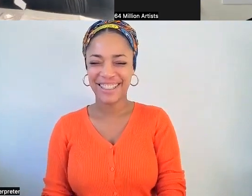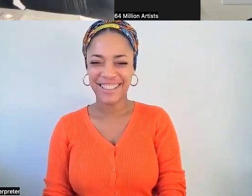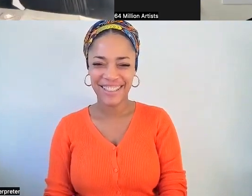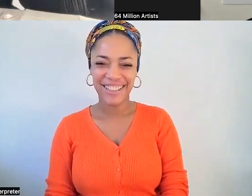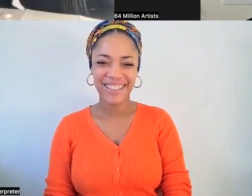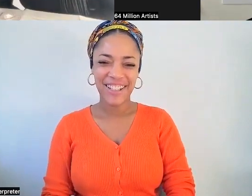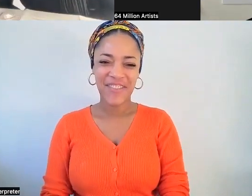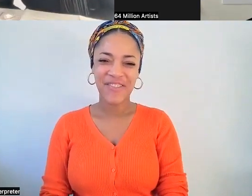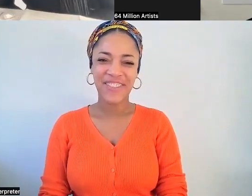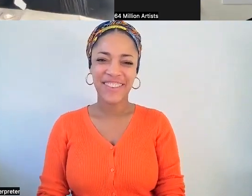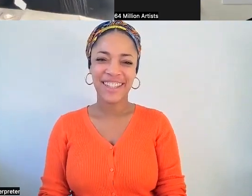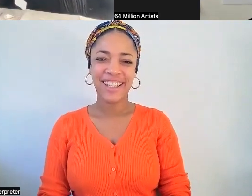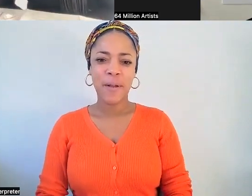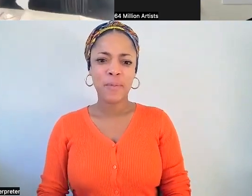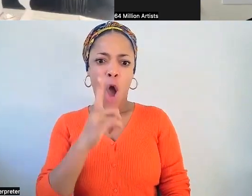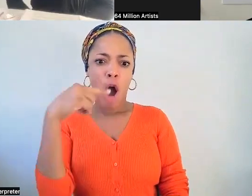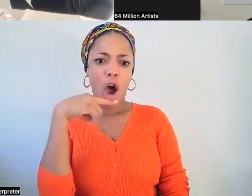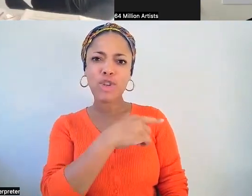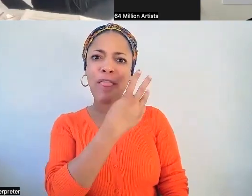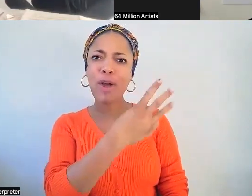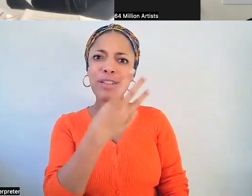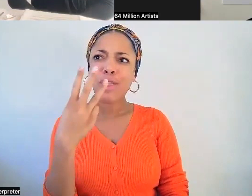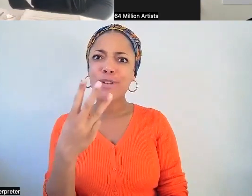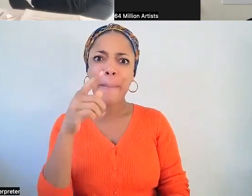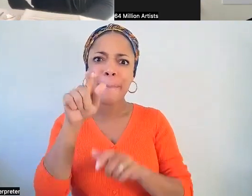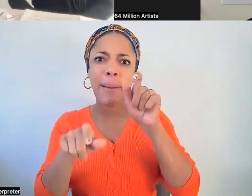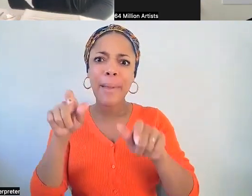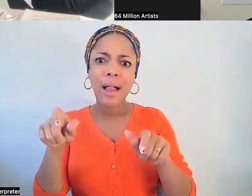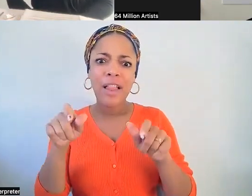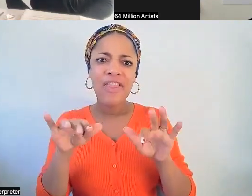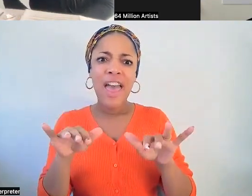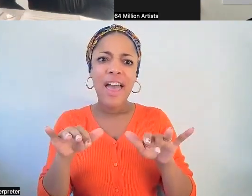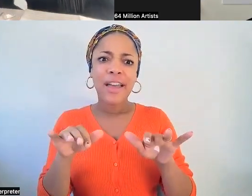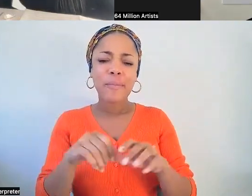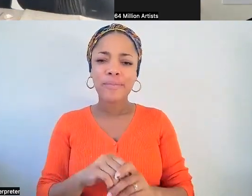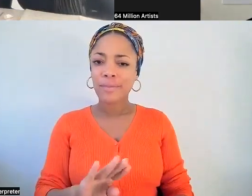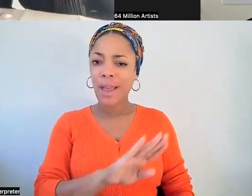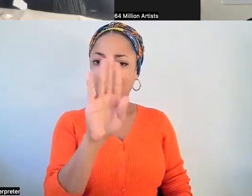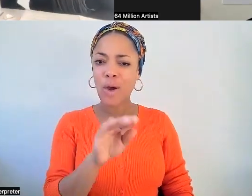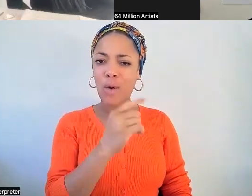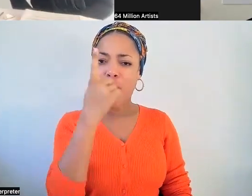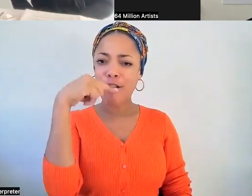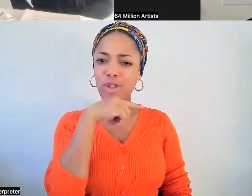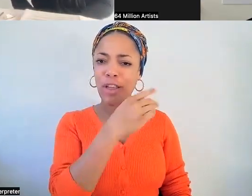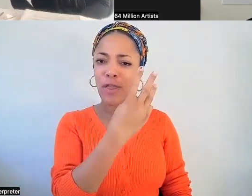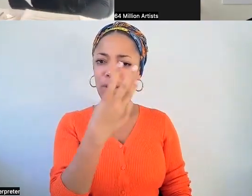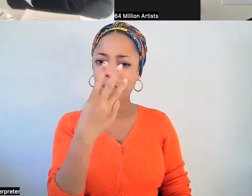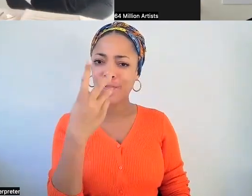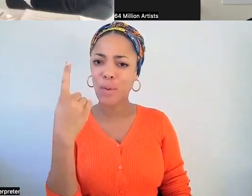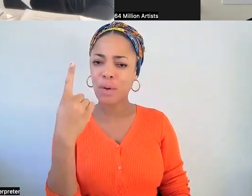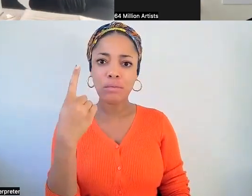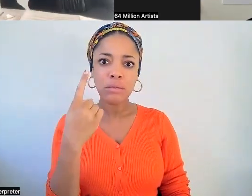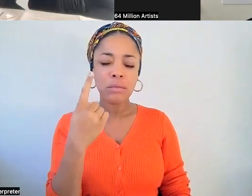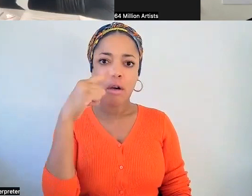Oh. How exciting. Oh, 131 participants. Hello, 131 participants. She's 140 already.